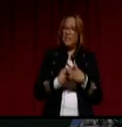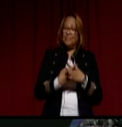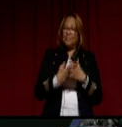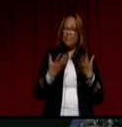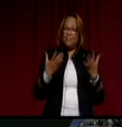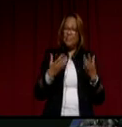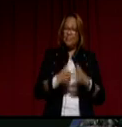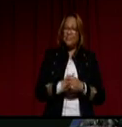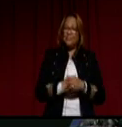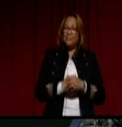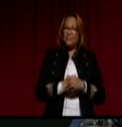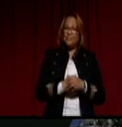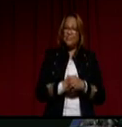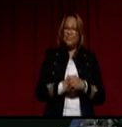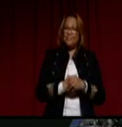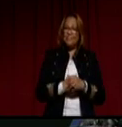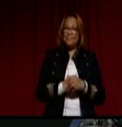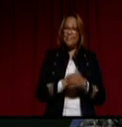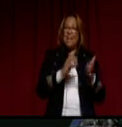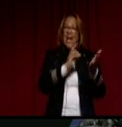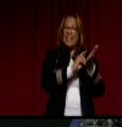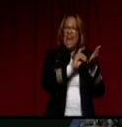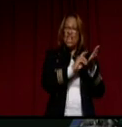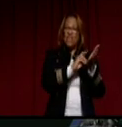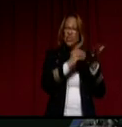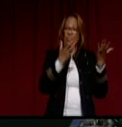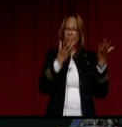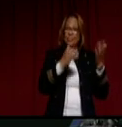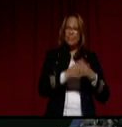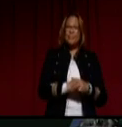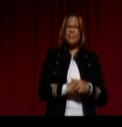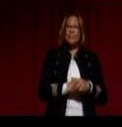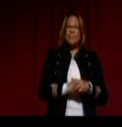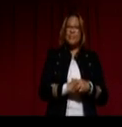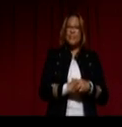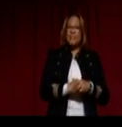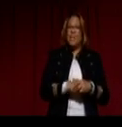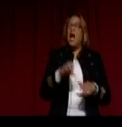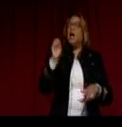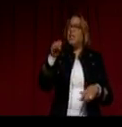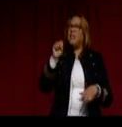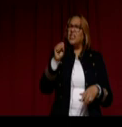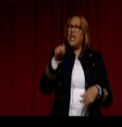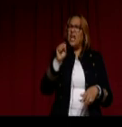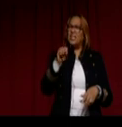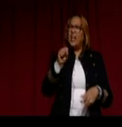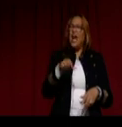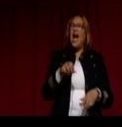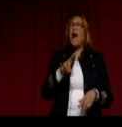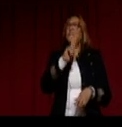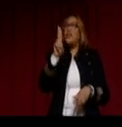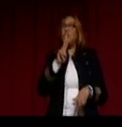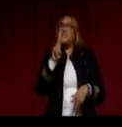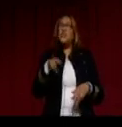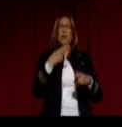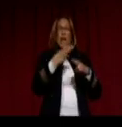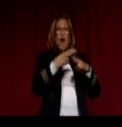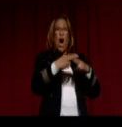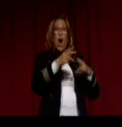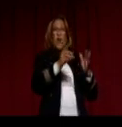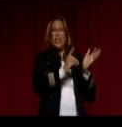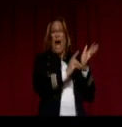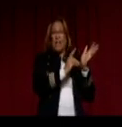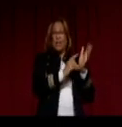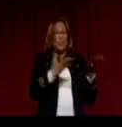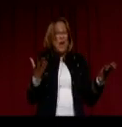so, Dr. Grossman? Oh, me? Yes. I'm sorry. I'm not used to be calling doctor. Well, since you